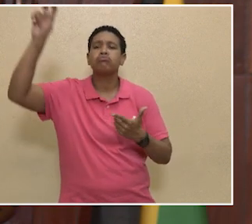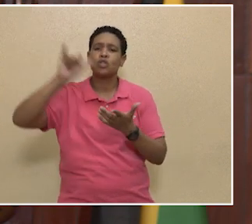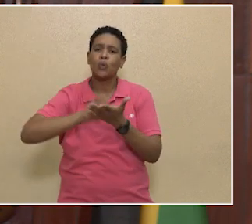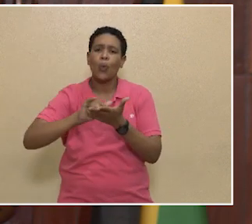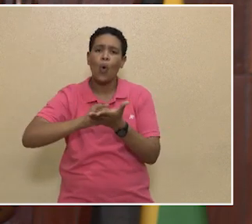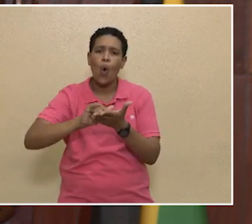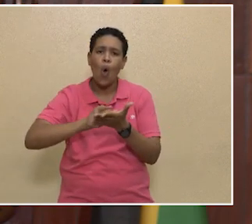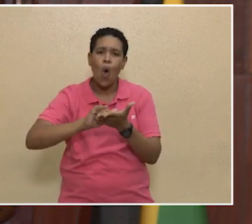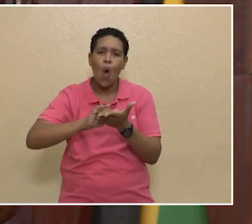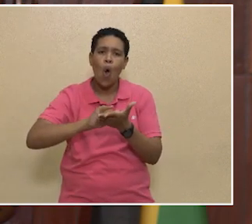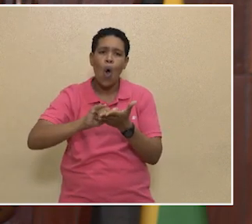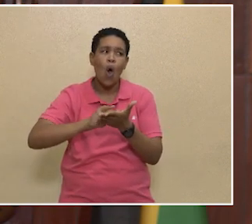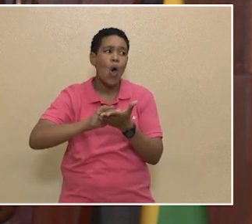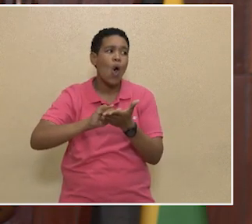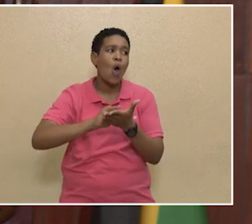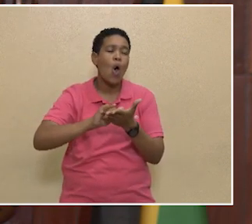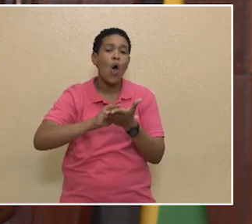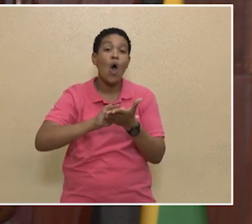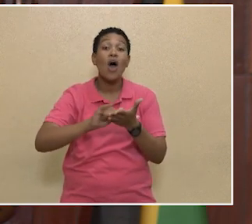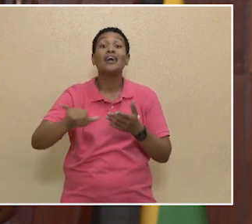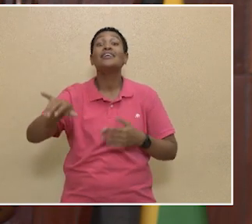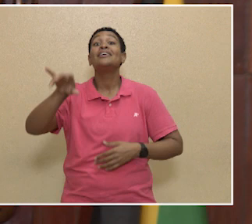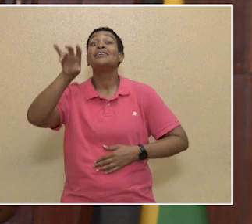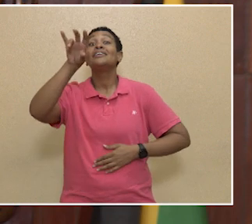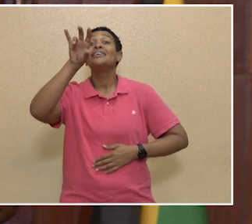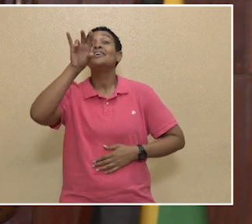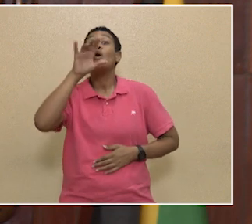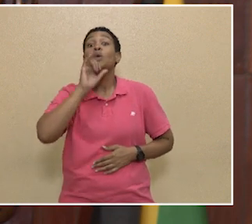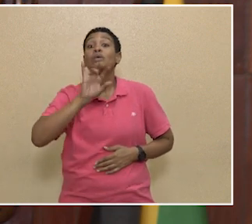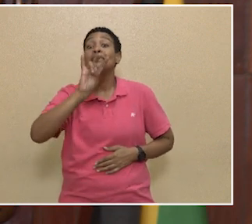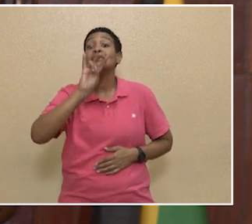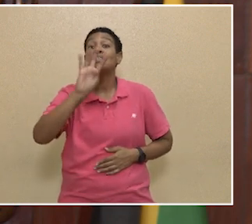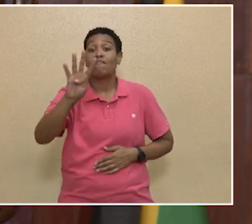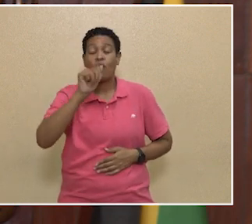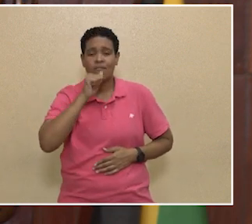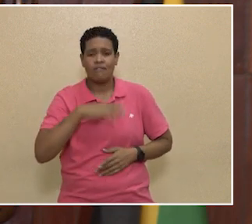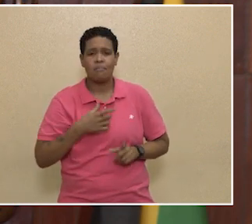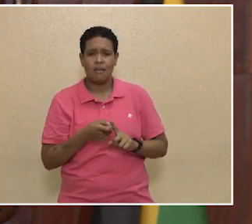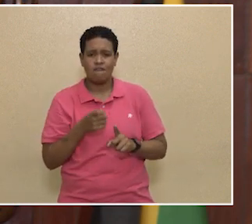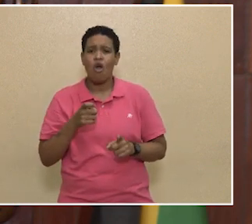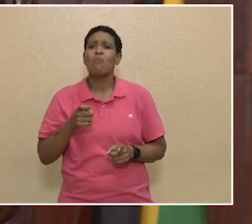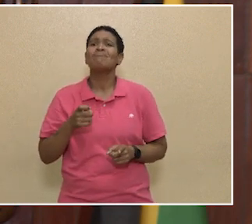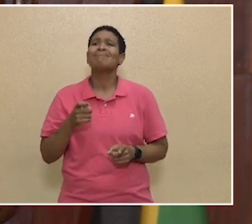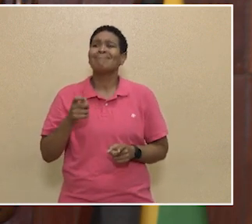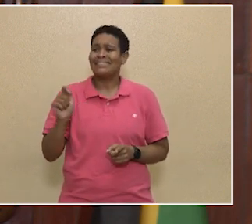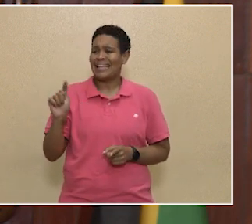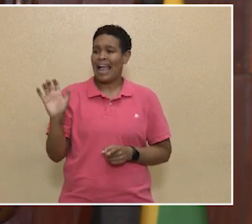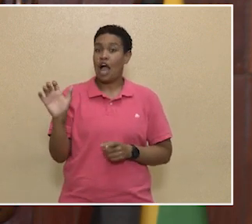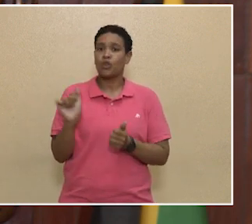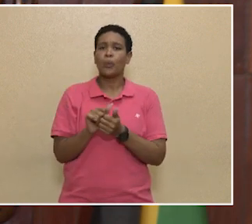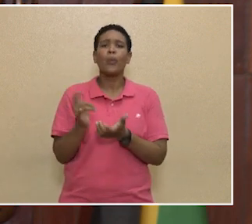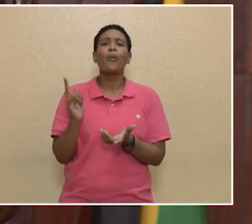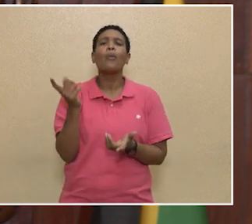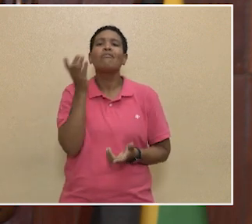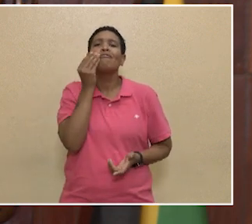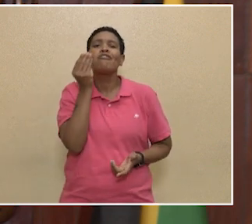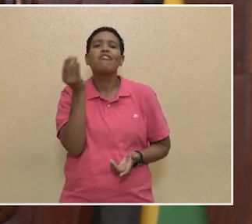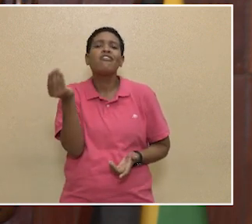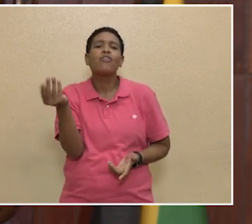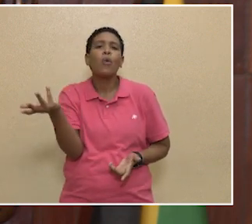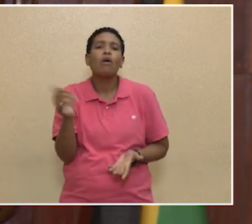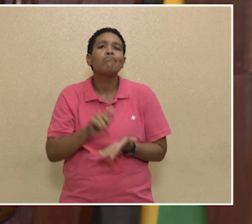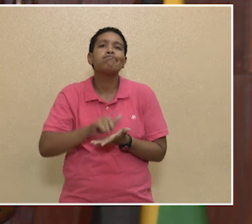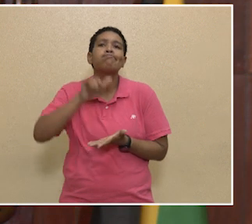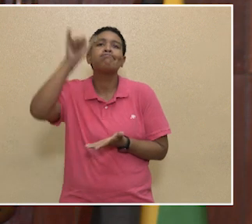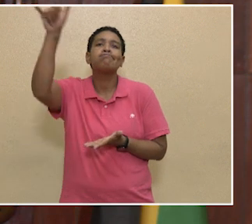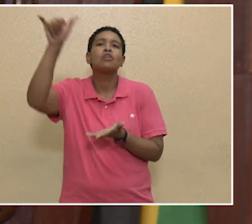A 74-year-old female from St. Catherine with a travel history from New York. And our